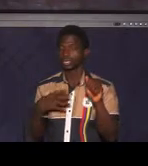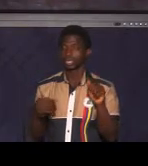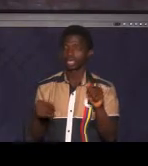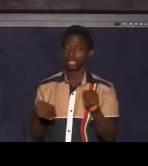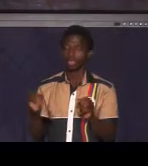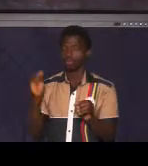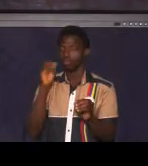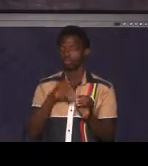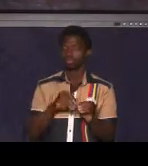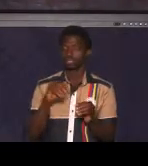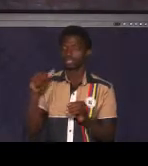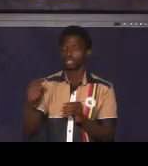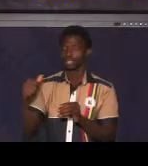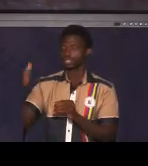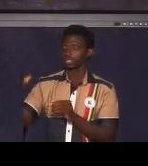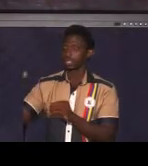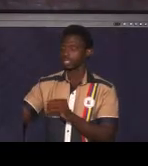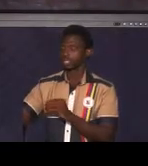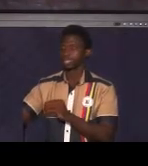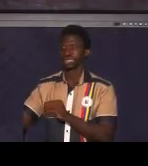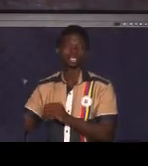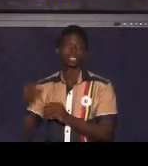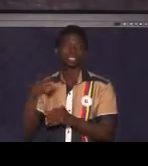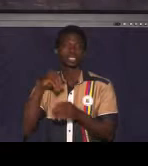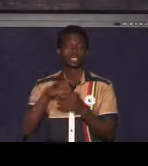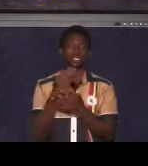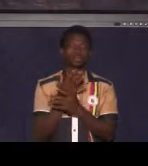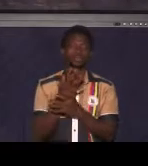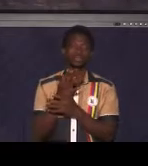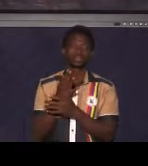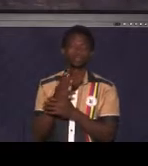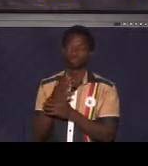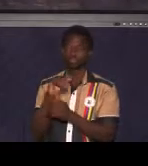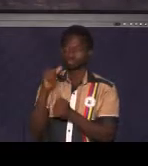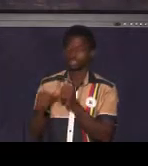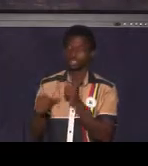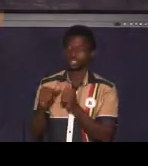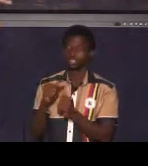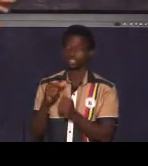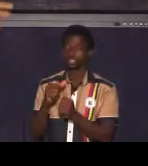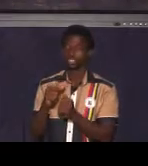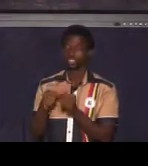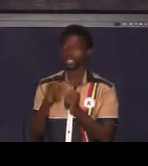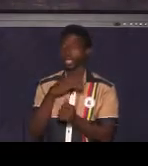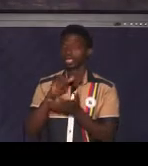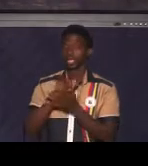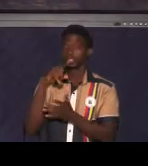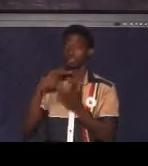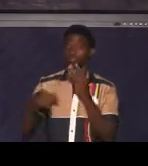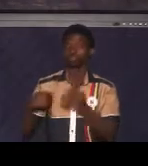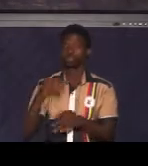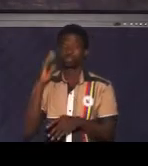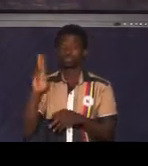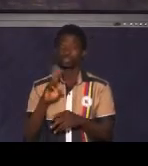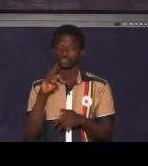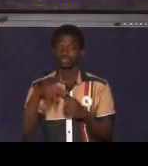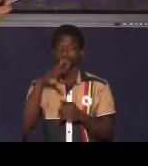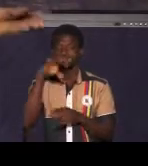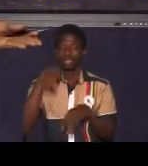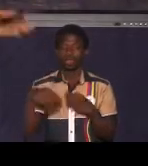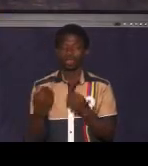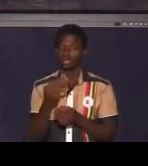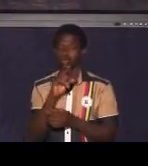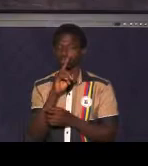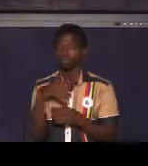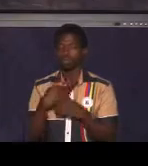Then put in between 10, 10, 10, 10, 10, 10. In between each. And that's what we're going to be using to find